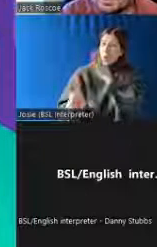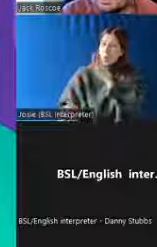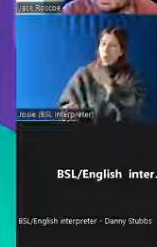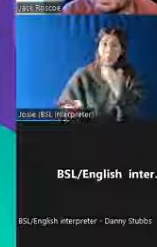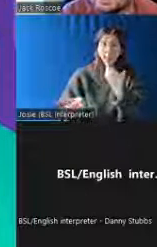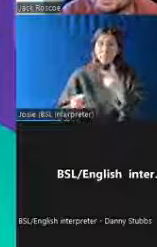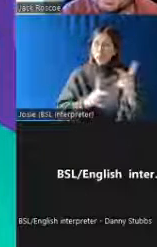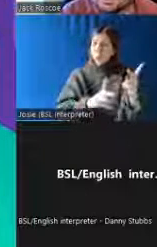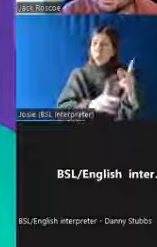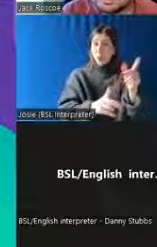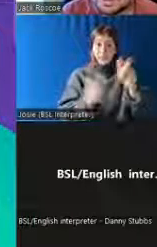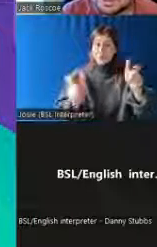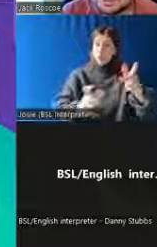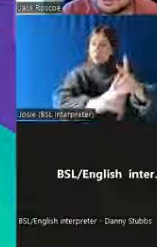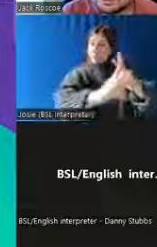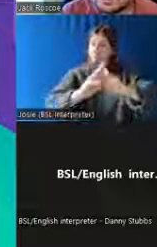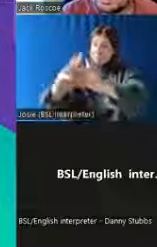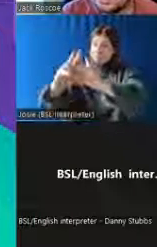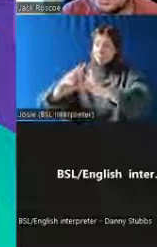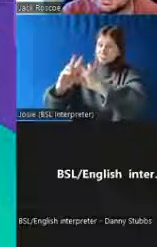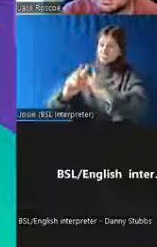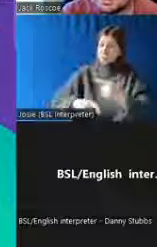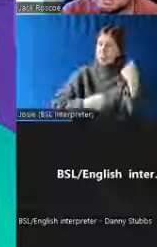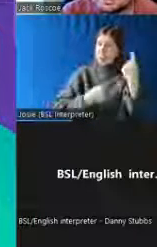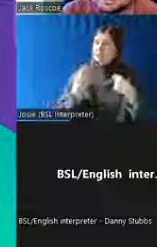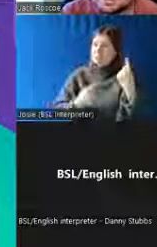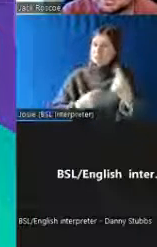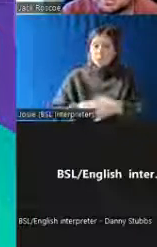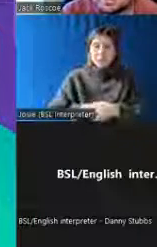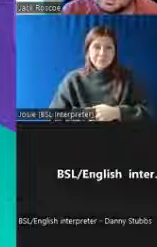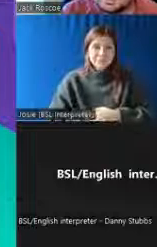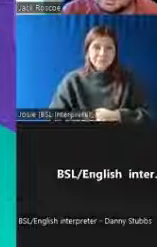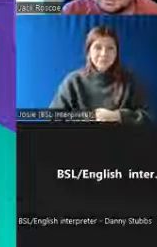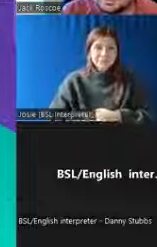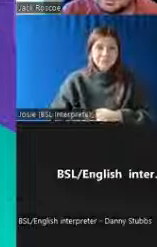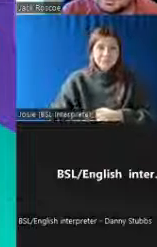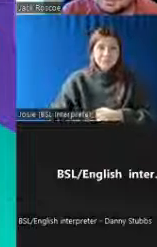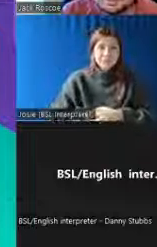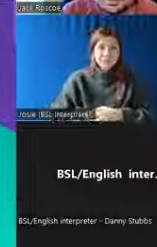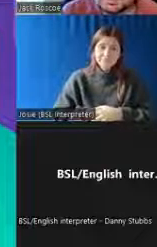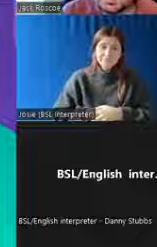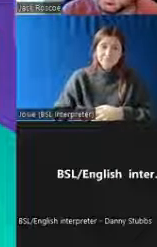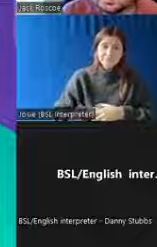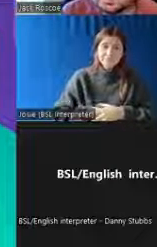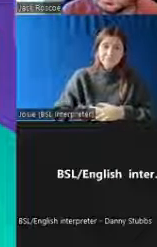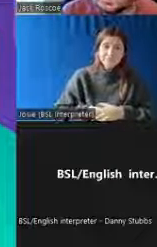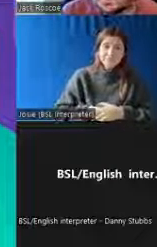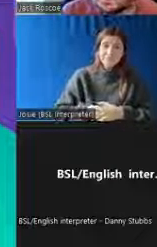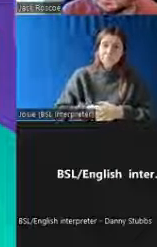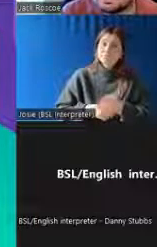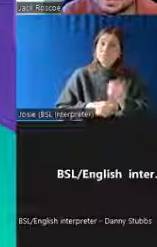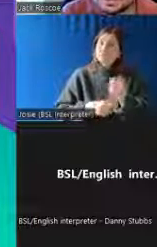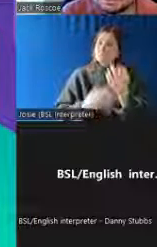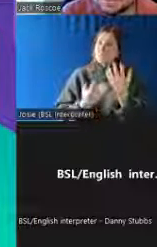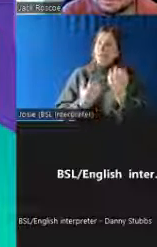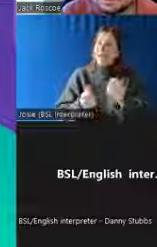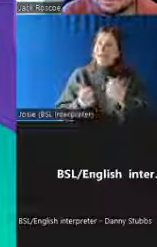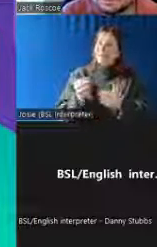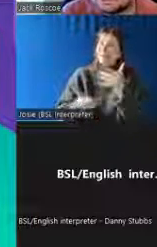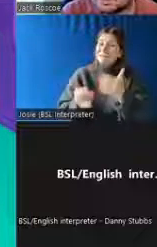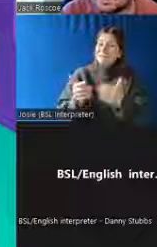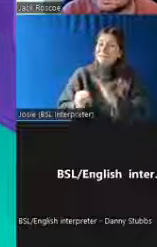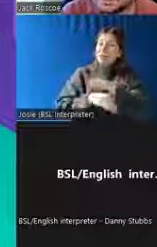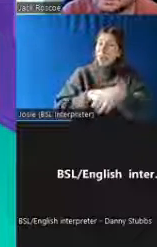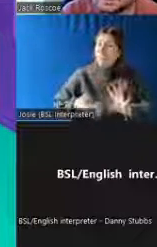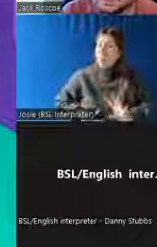so, increase the secondary spending to businesses in the area. And as well, there's some statistics about how many creative people